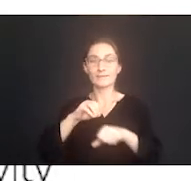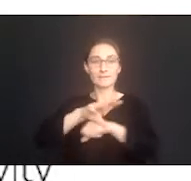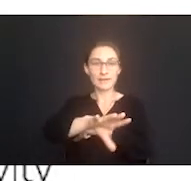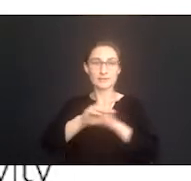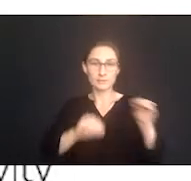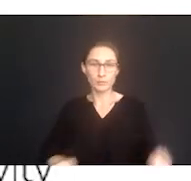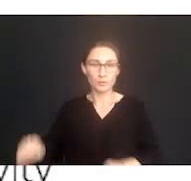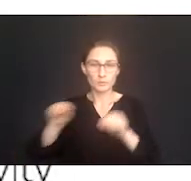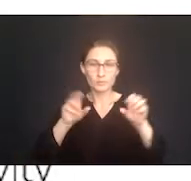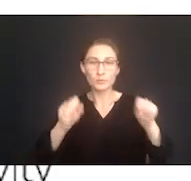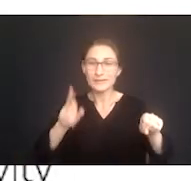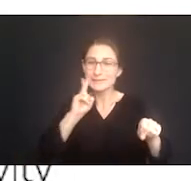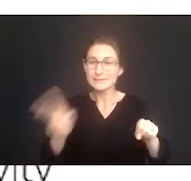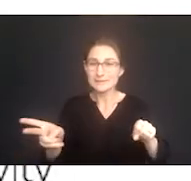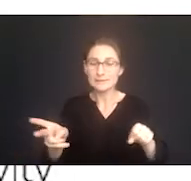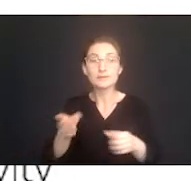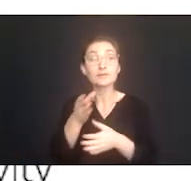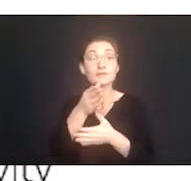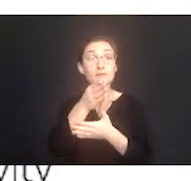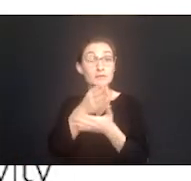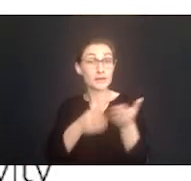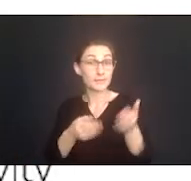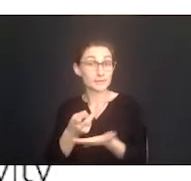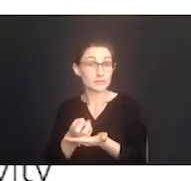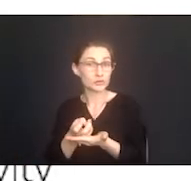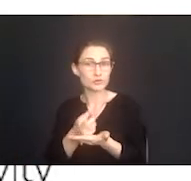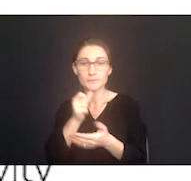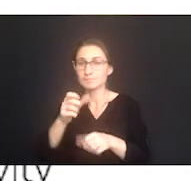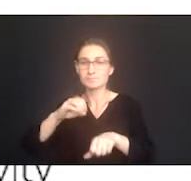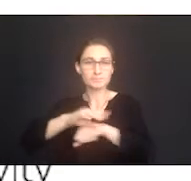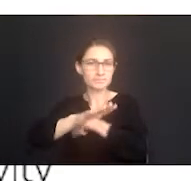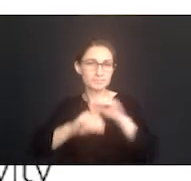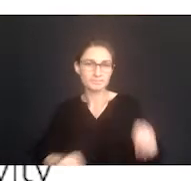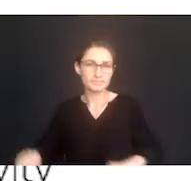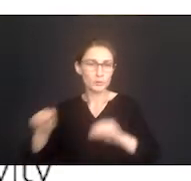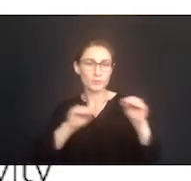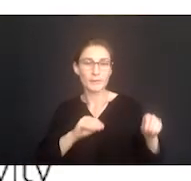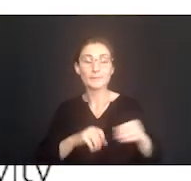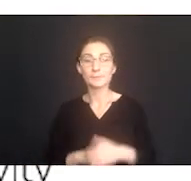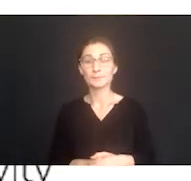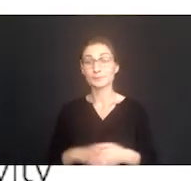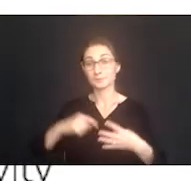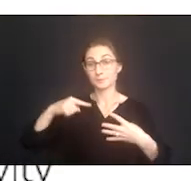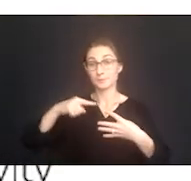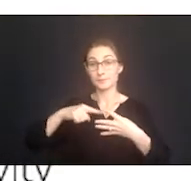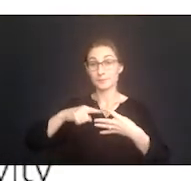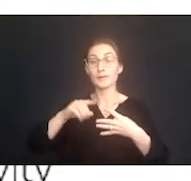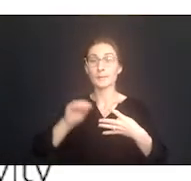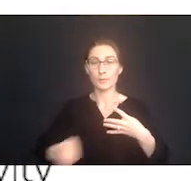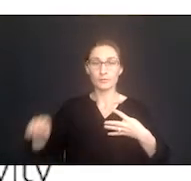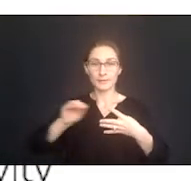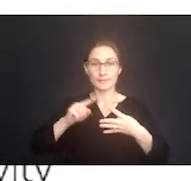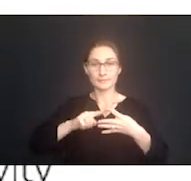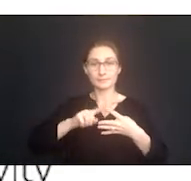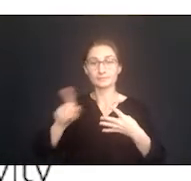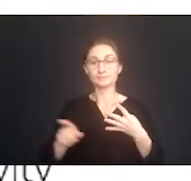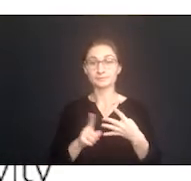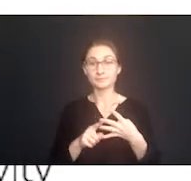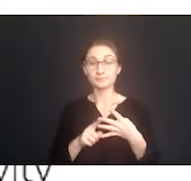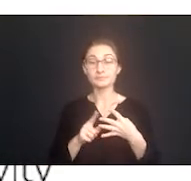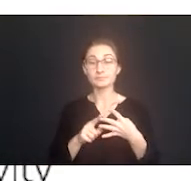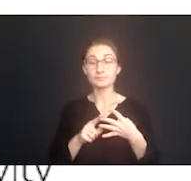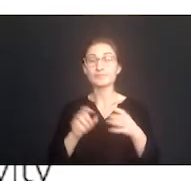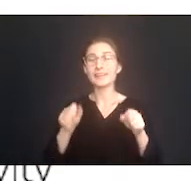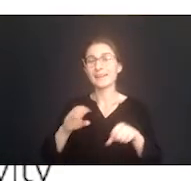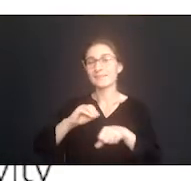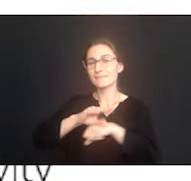We could see that. But there's some types of seizures where it does not affect movement at all. So for tonic-clonic, it affects movement. For other types, it